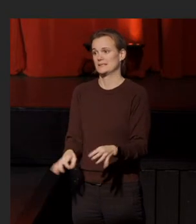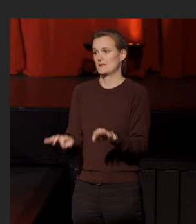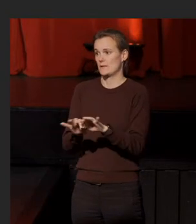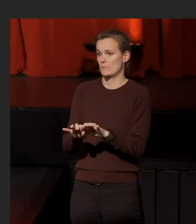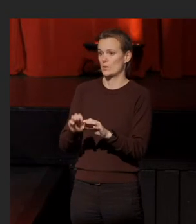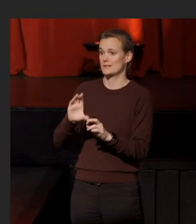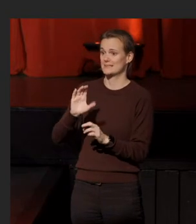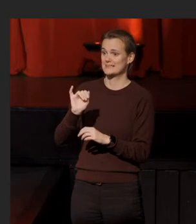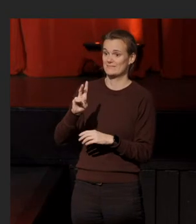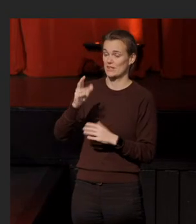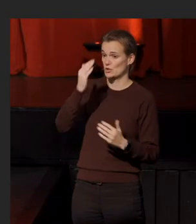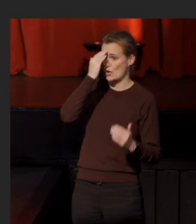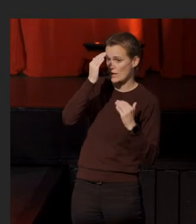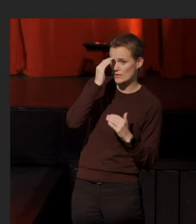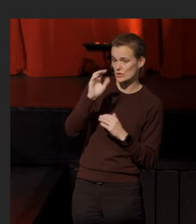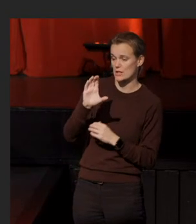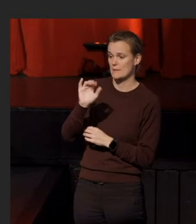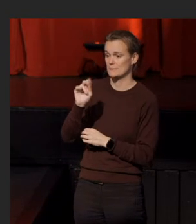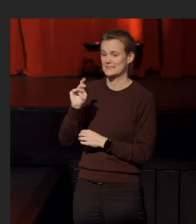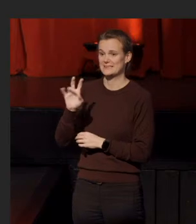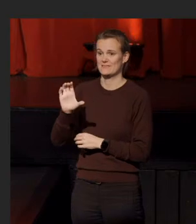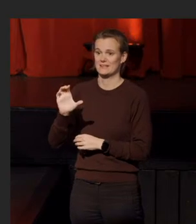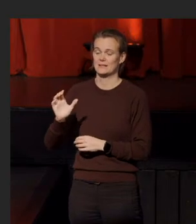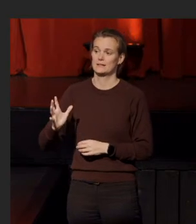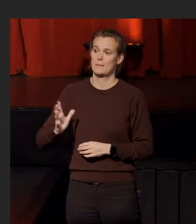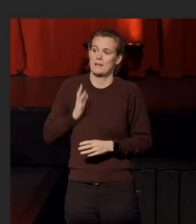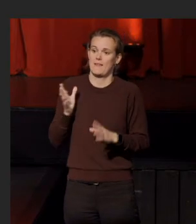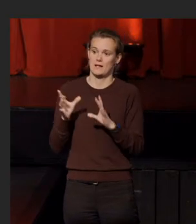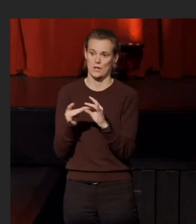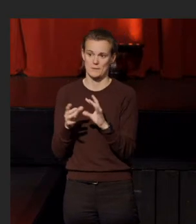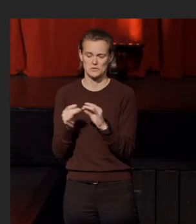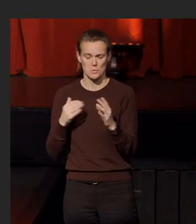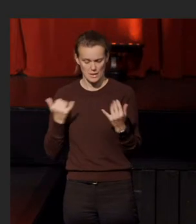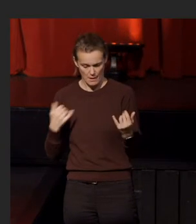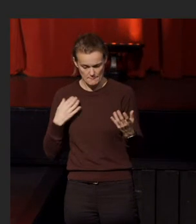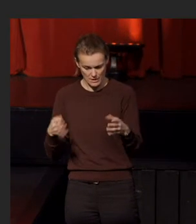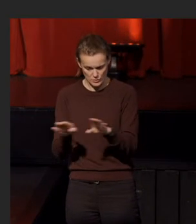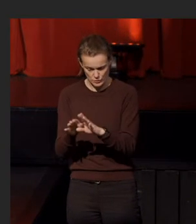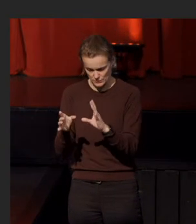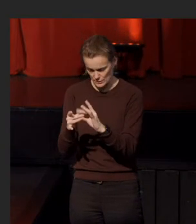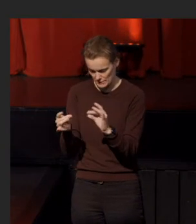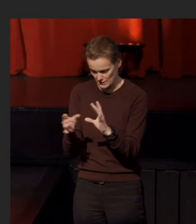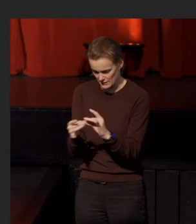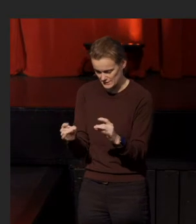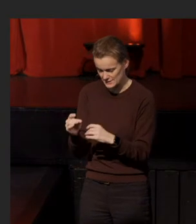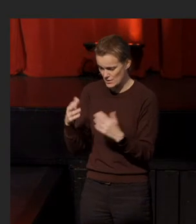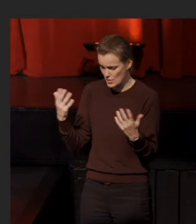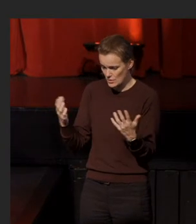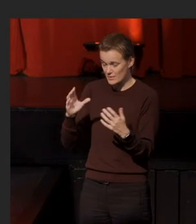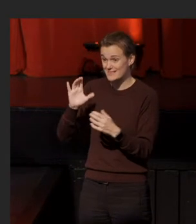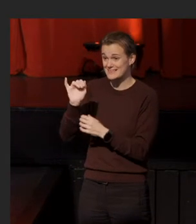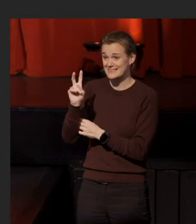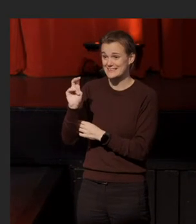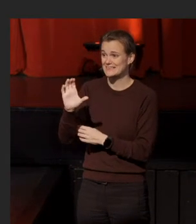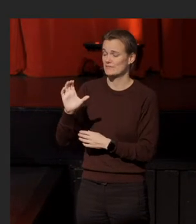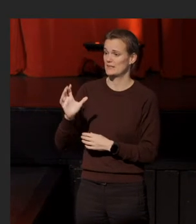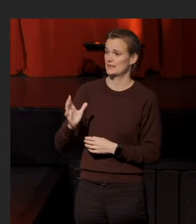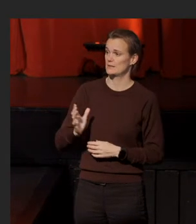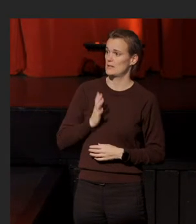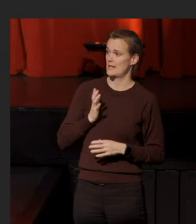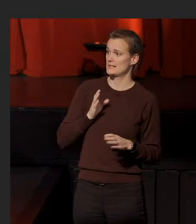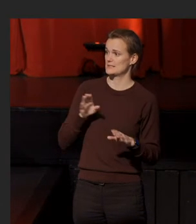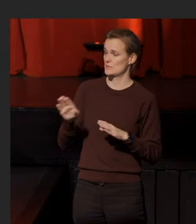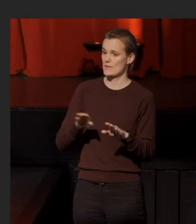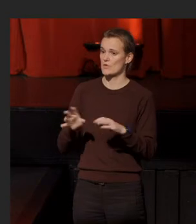disposition. And I'd like to move into my closing remarks by saying we saw an example of what a civic disposition looks like as this evening